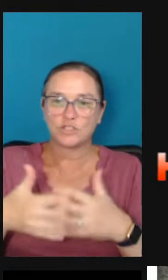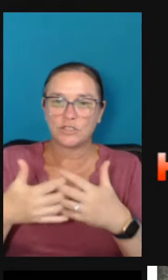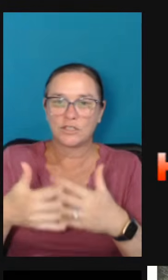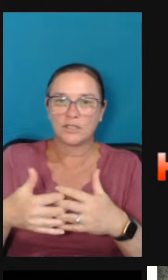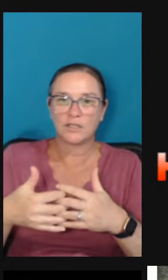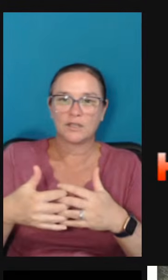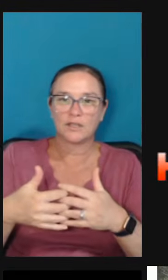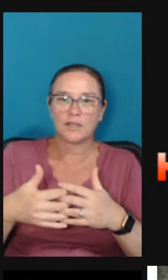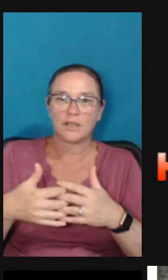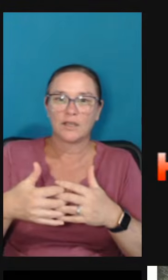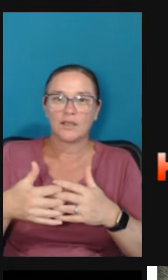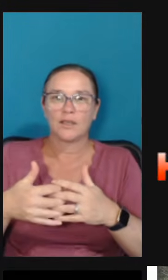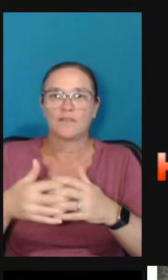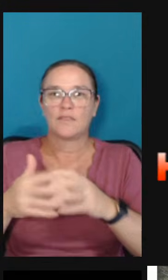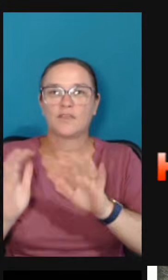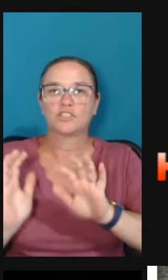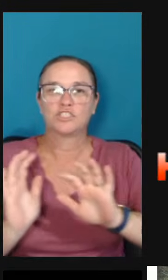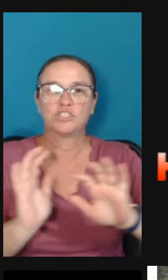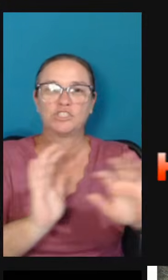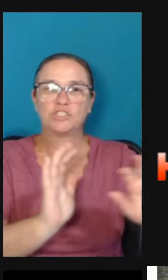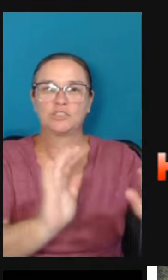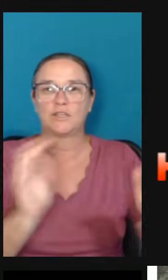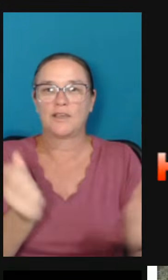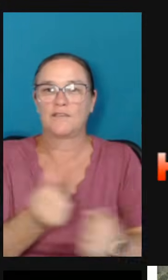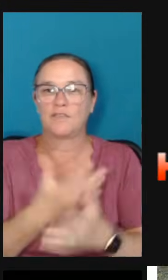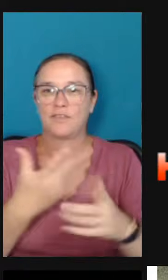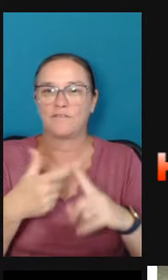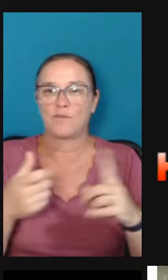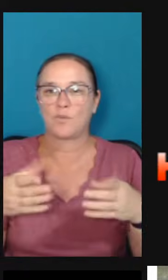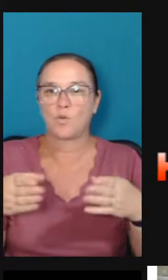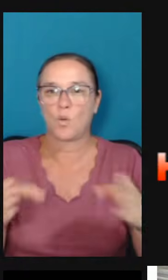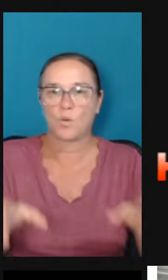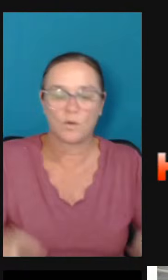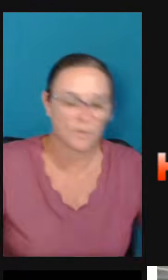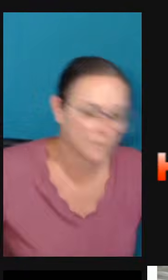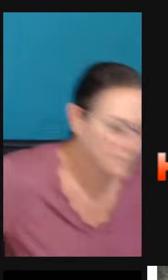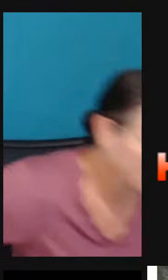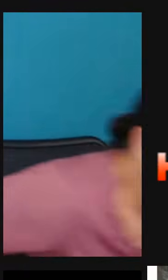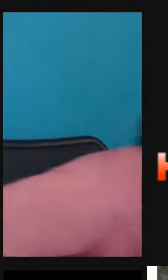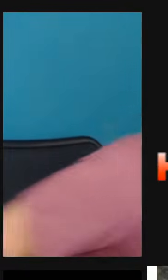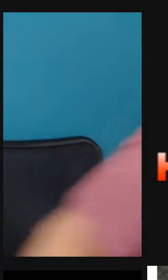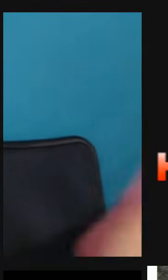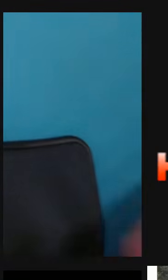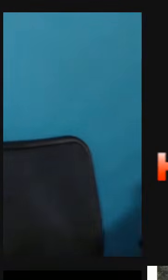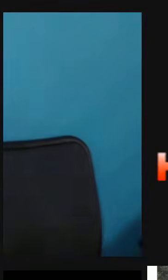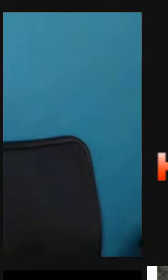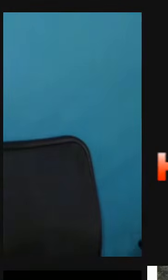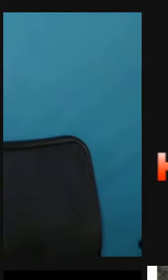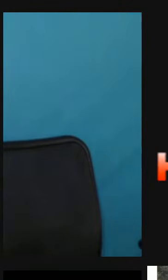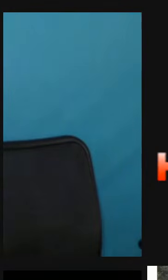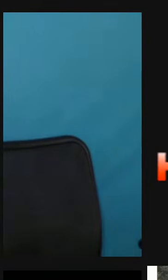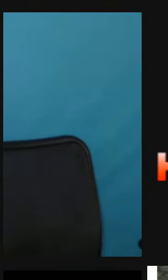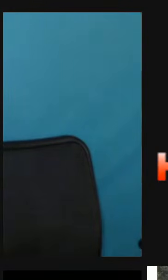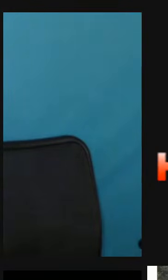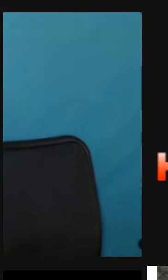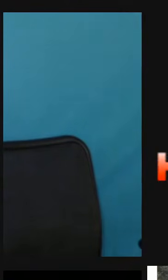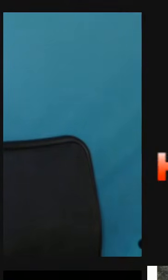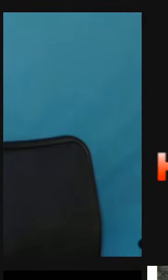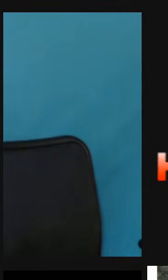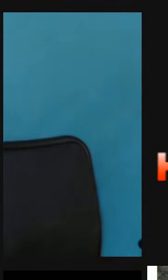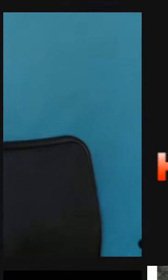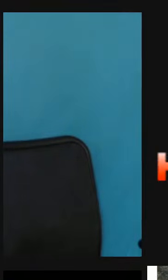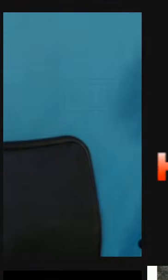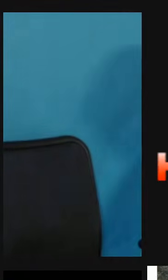scrub and brush all that material off of the roadway here. Even still, you can see there's some dust rising up